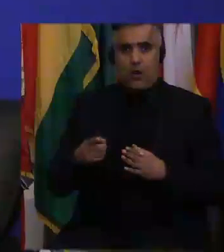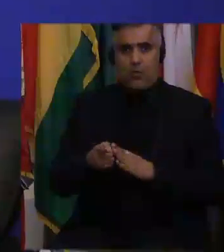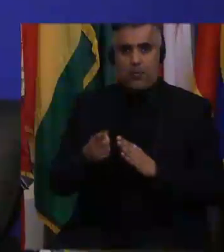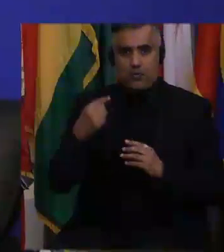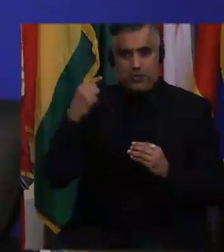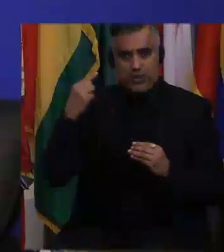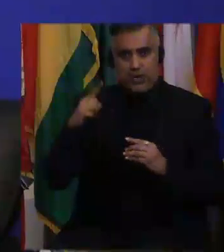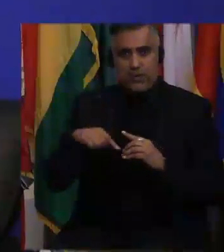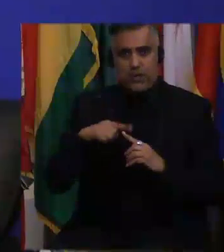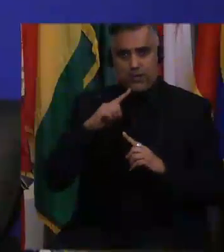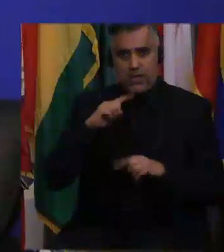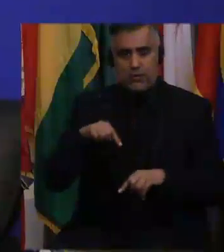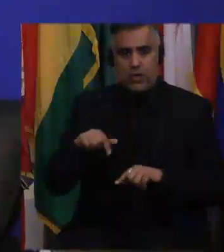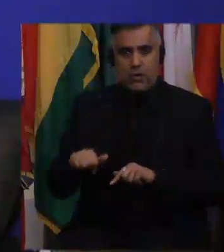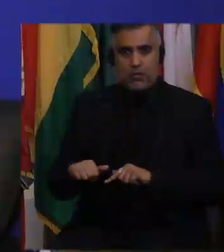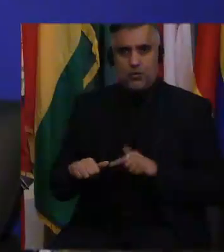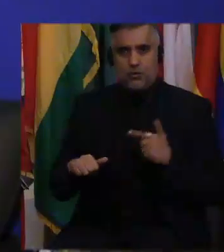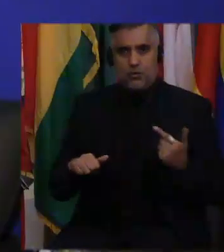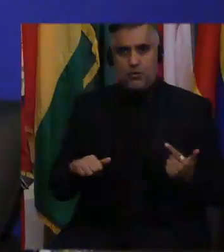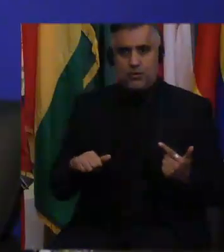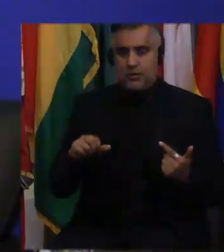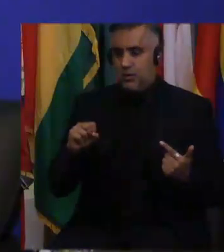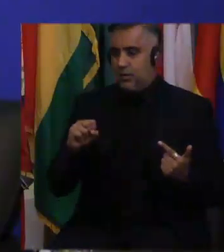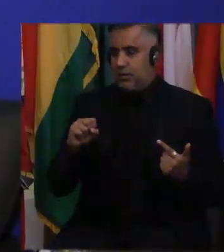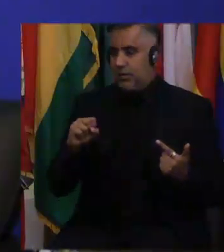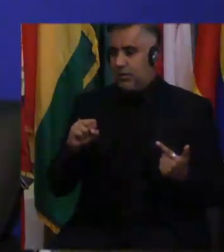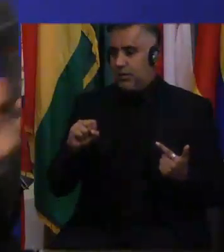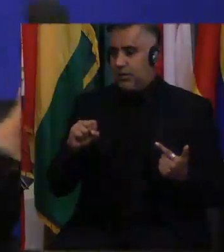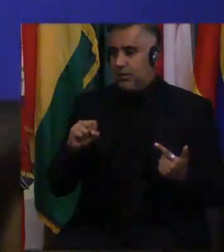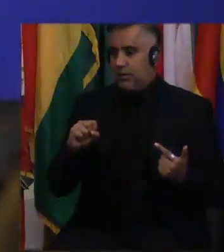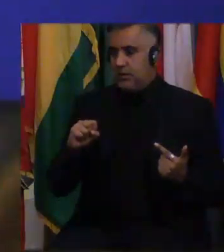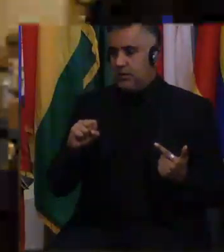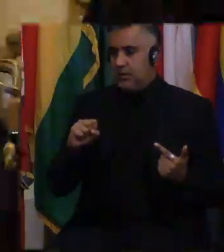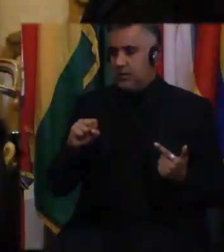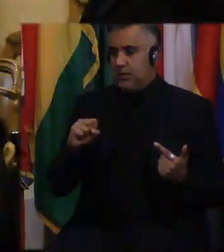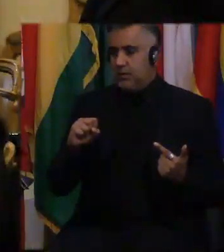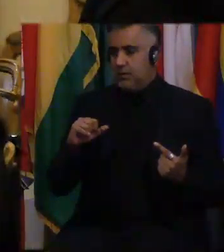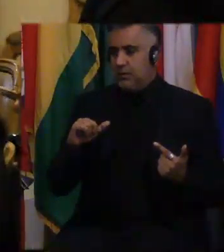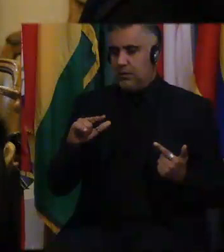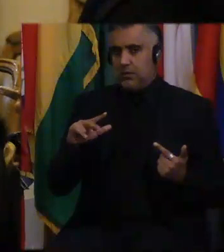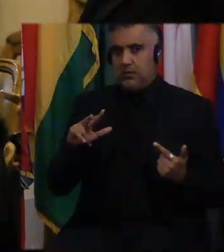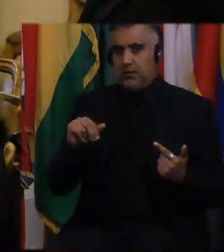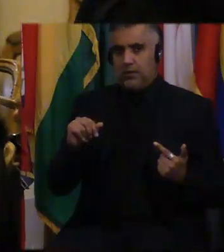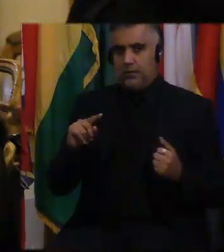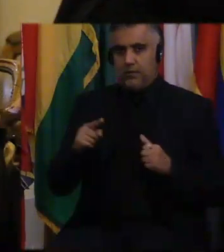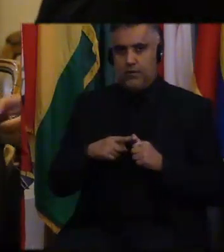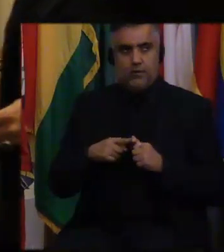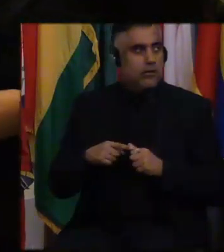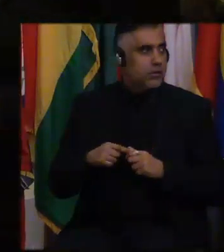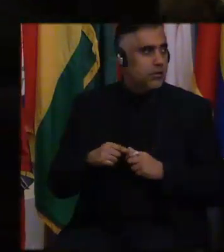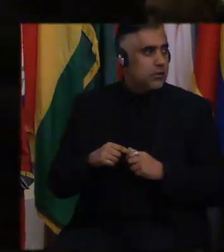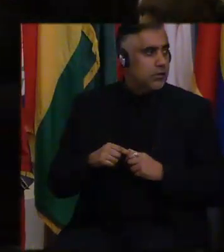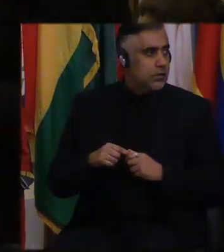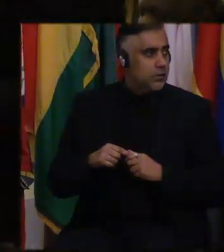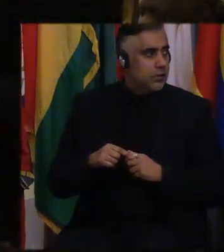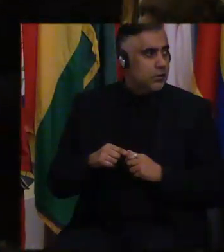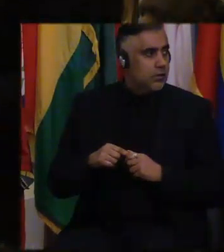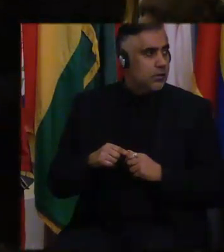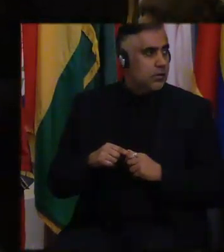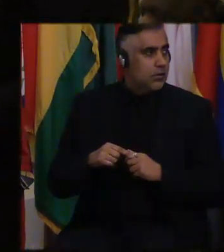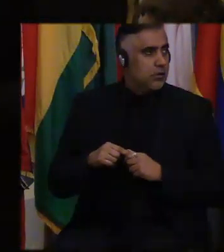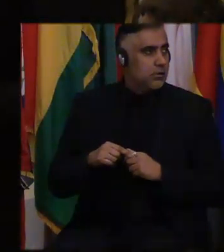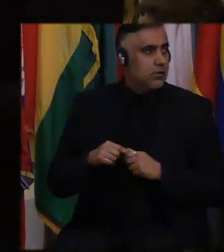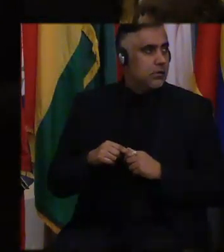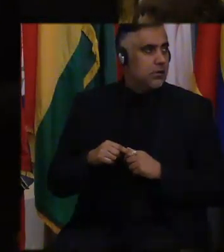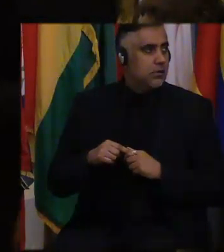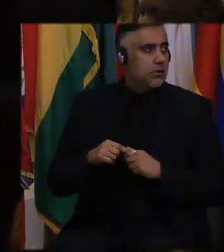think about your answer, I'm going to turn the floor over to Sylvia first. I'm sorry, I didn't catch exactly the question. Oh, so I